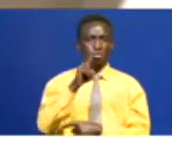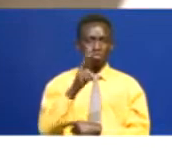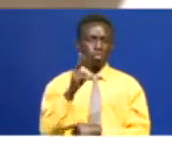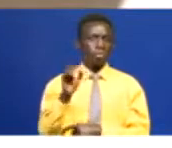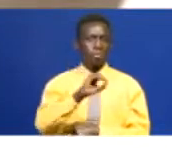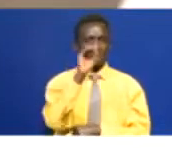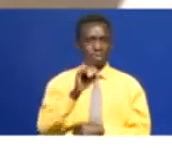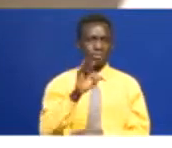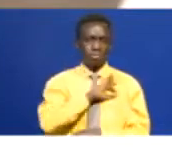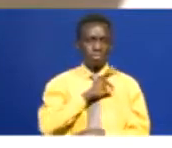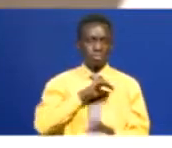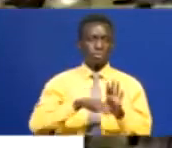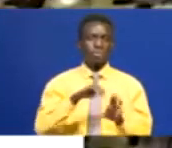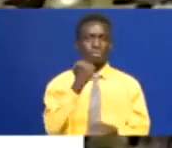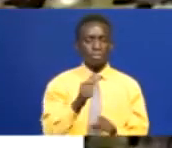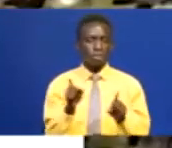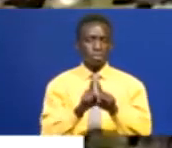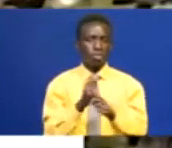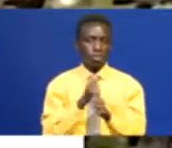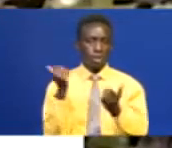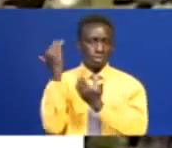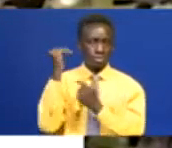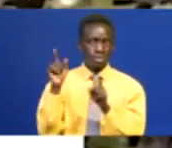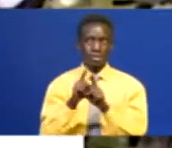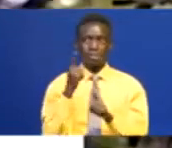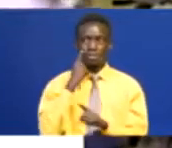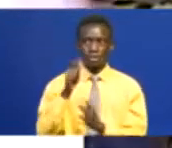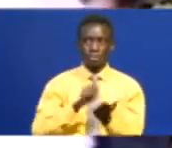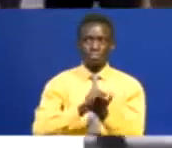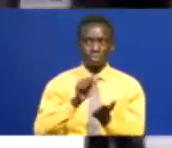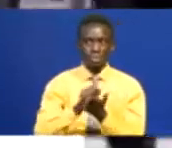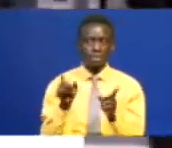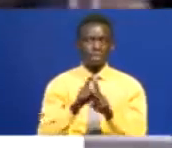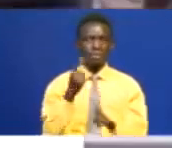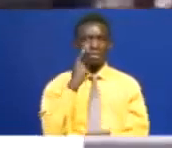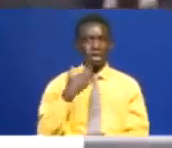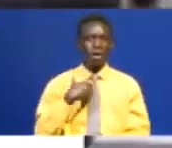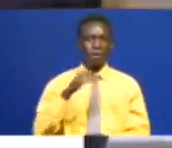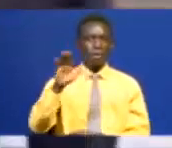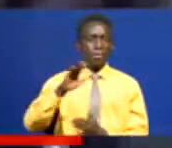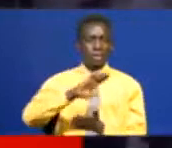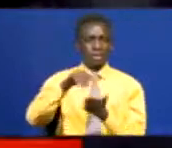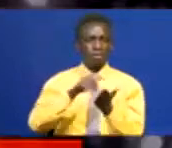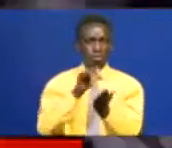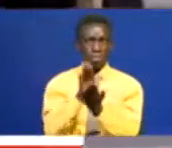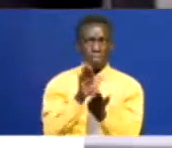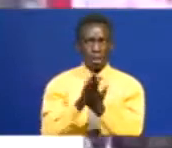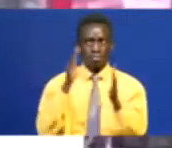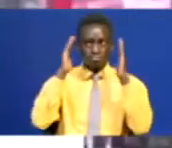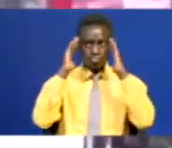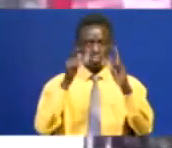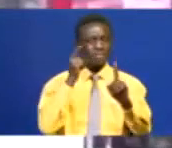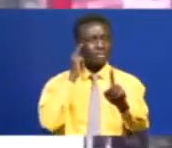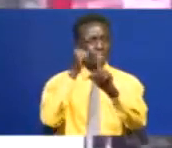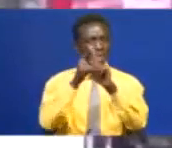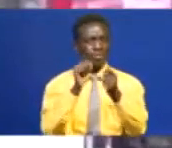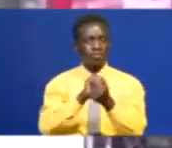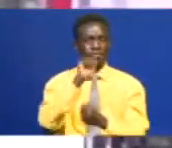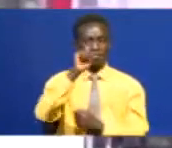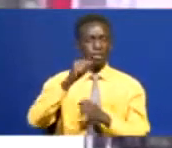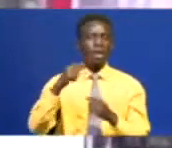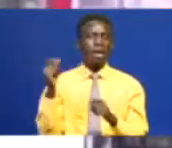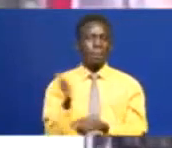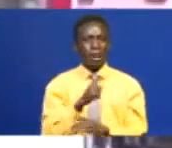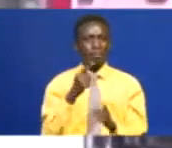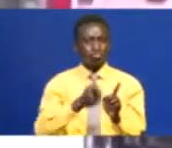as widely expected. The core inflation print also exceeded the central bank's 2% target for the 15th consecutive month, challenging